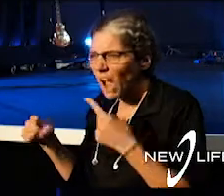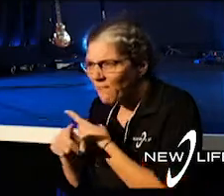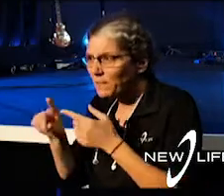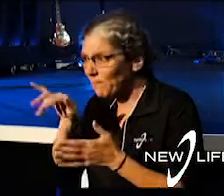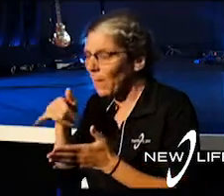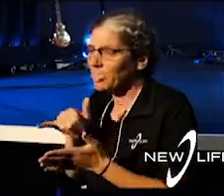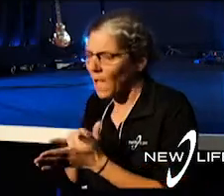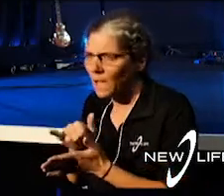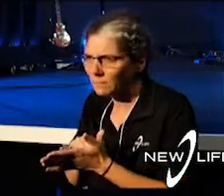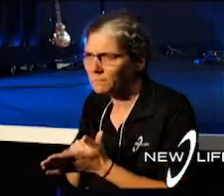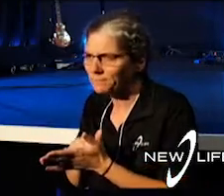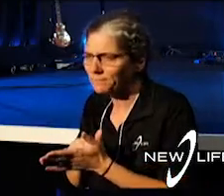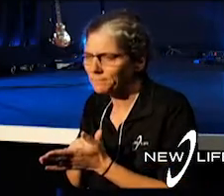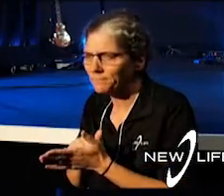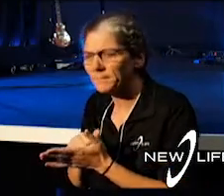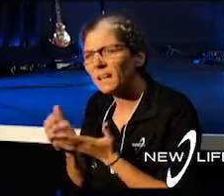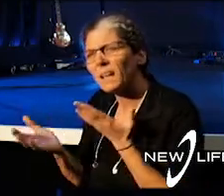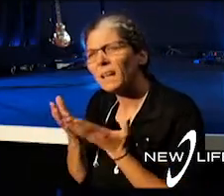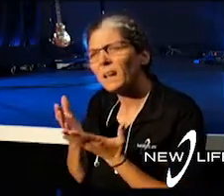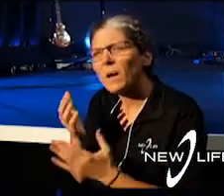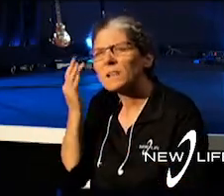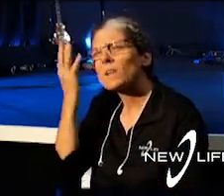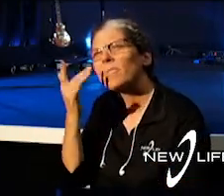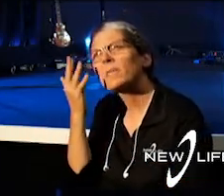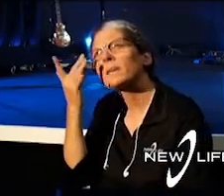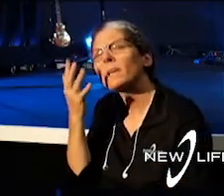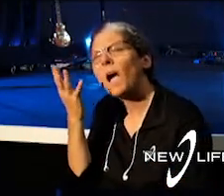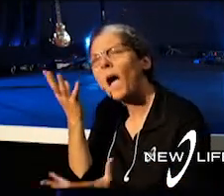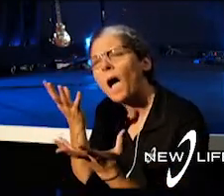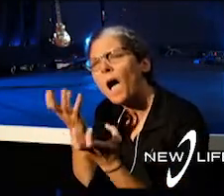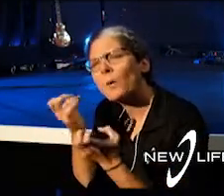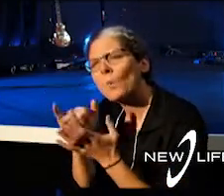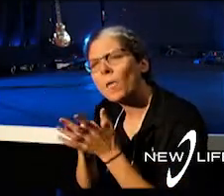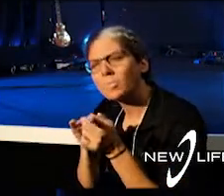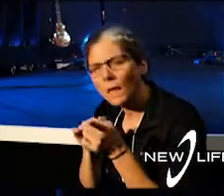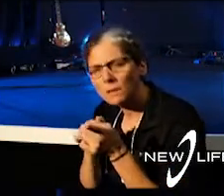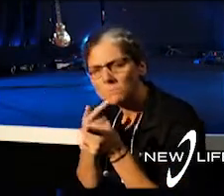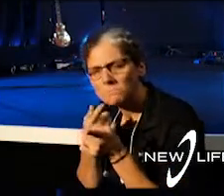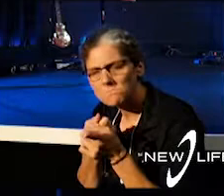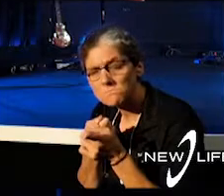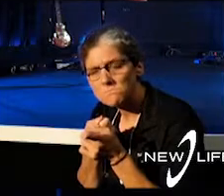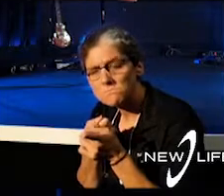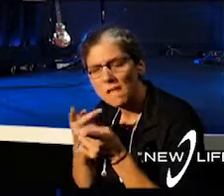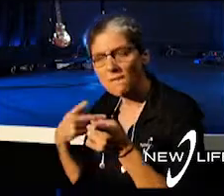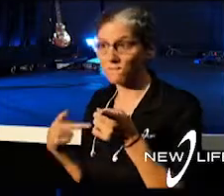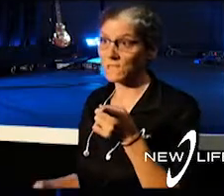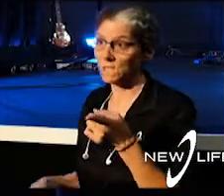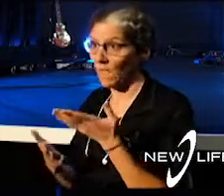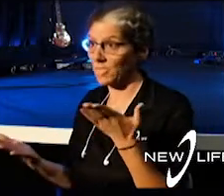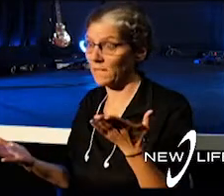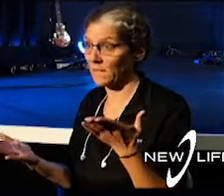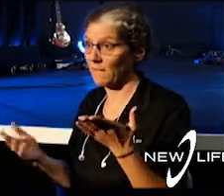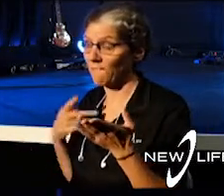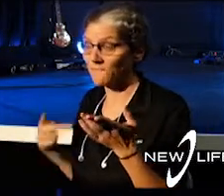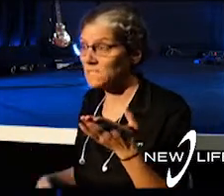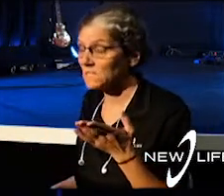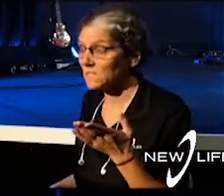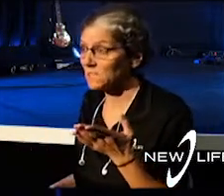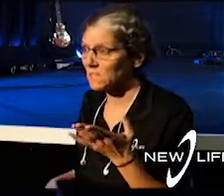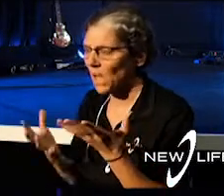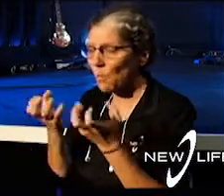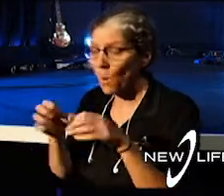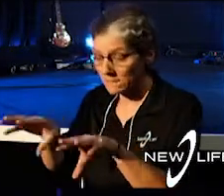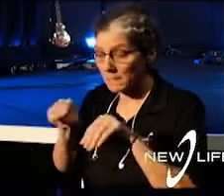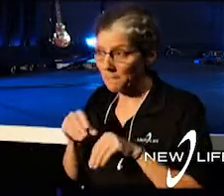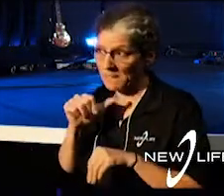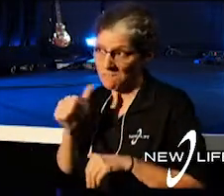I think about something desiring but I can't get, my brain first goes to physical things, right? Or like the kid that wants his blanket but